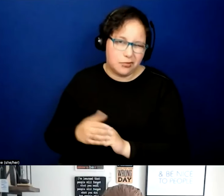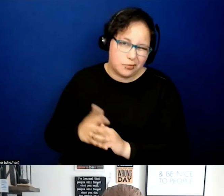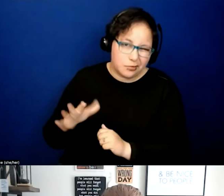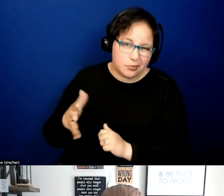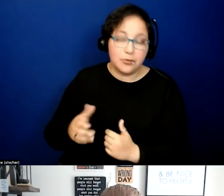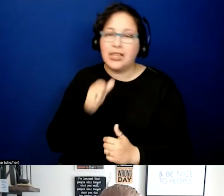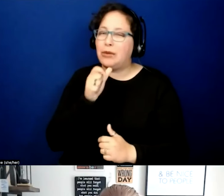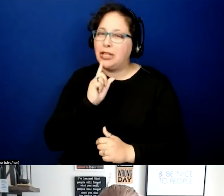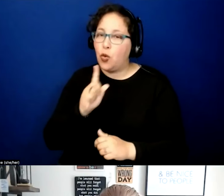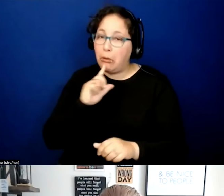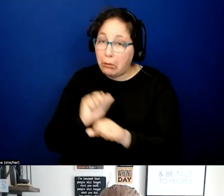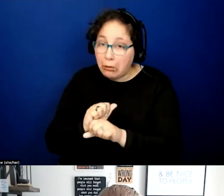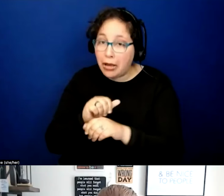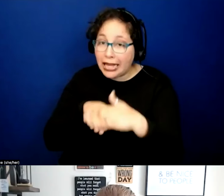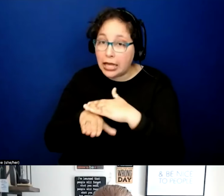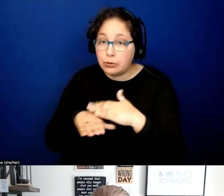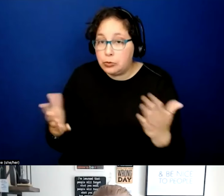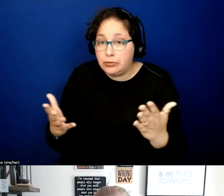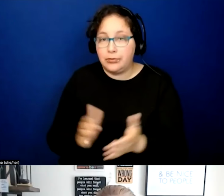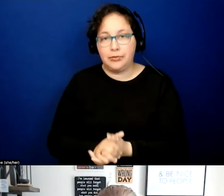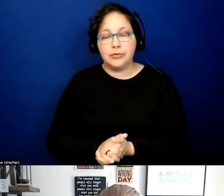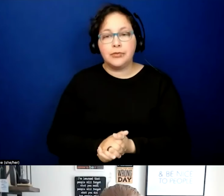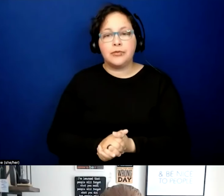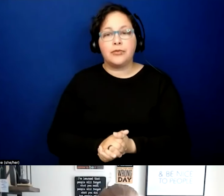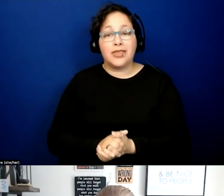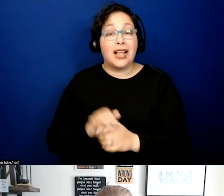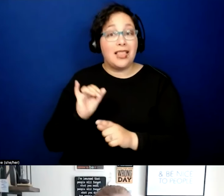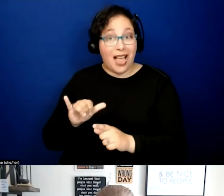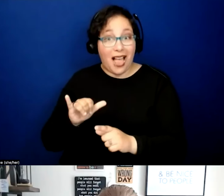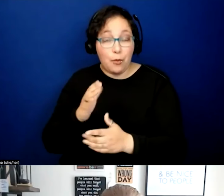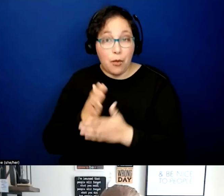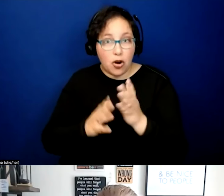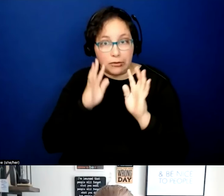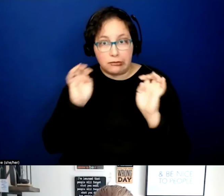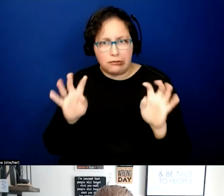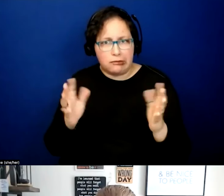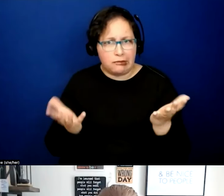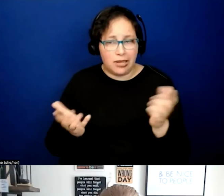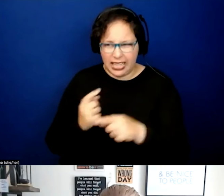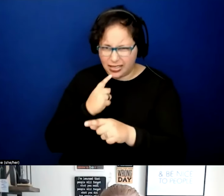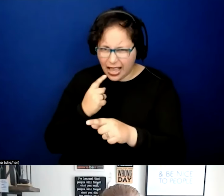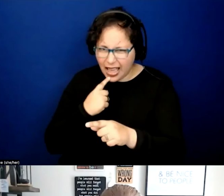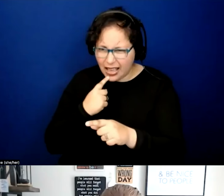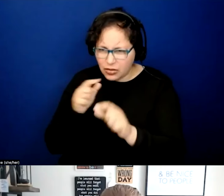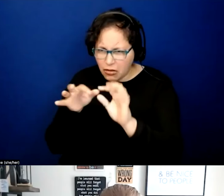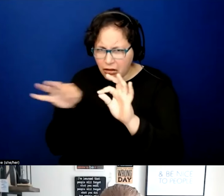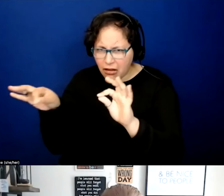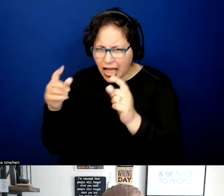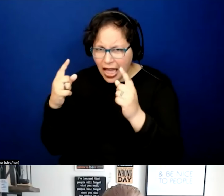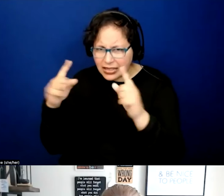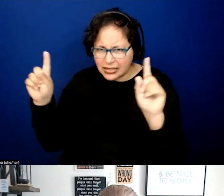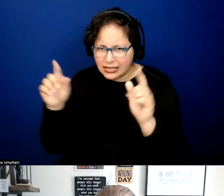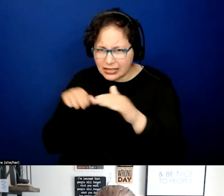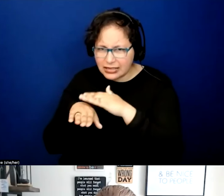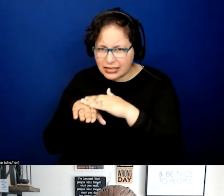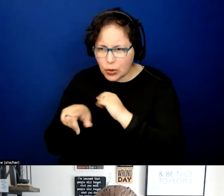how accessible they are. And I think that's also part of the mystery is, it says it's accessible, and how do you know if it is or not?